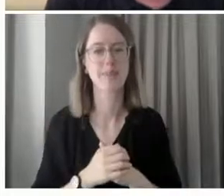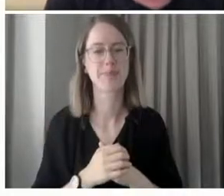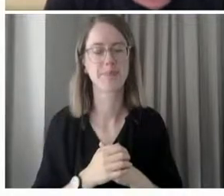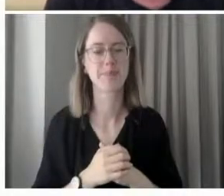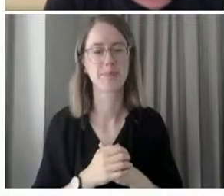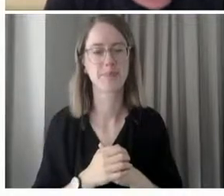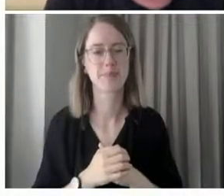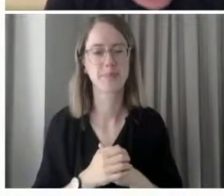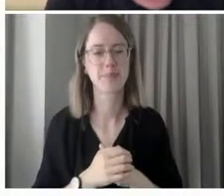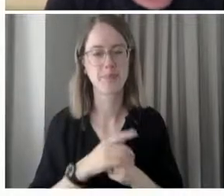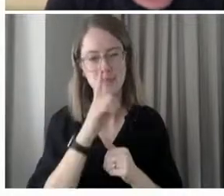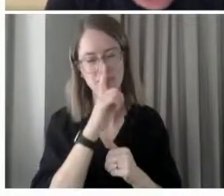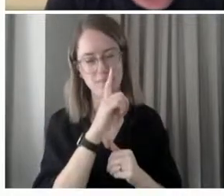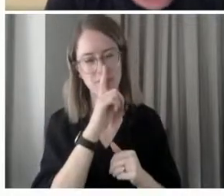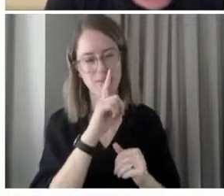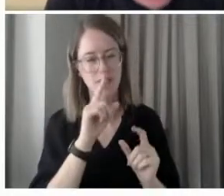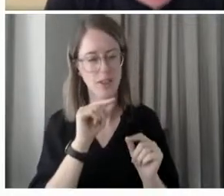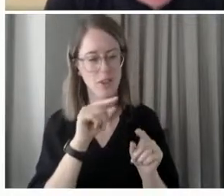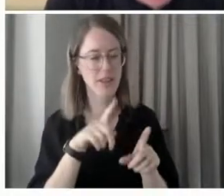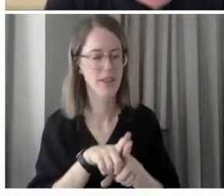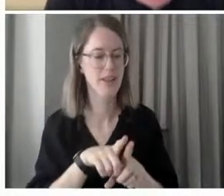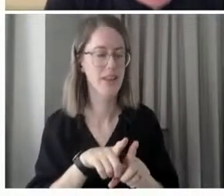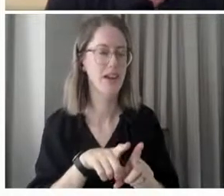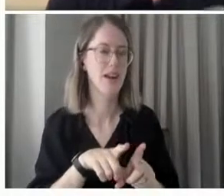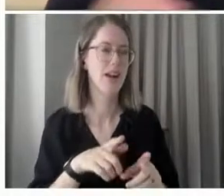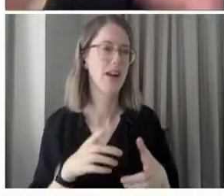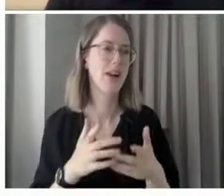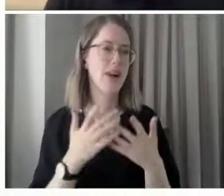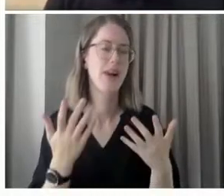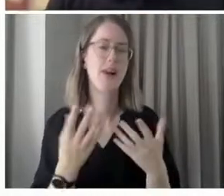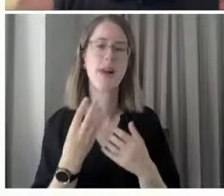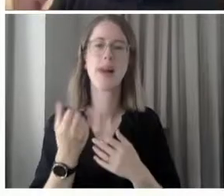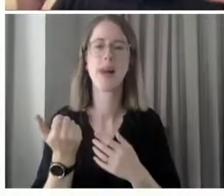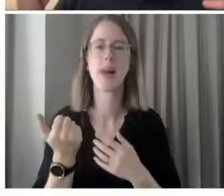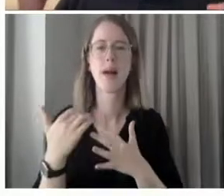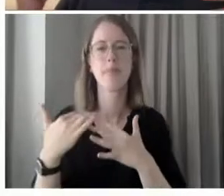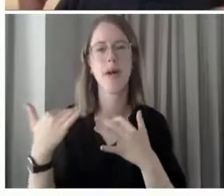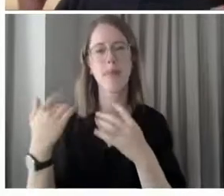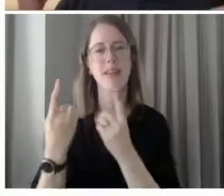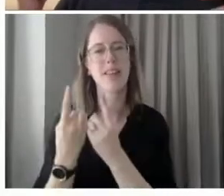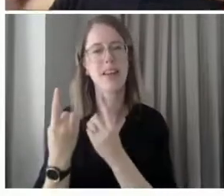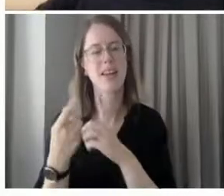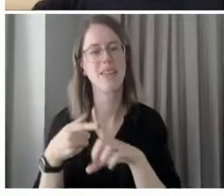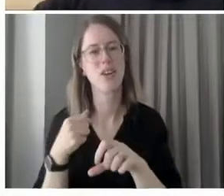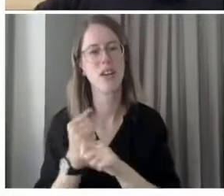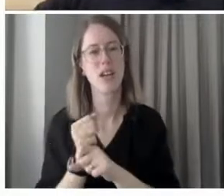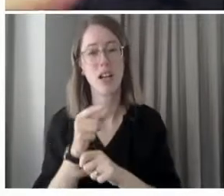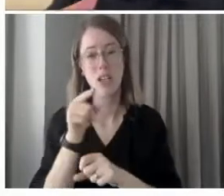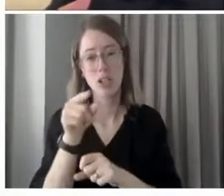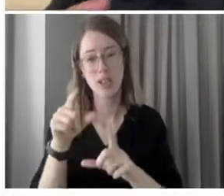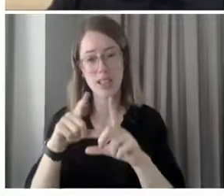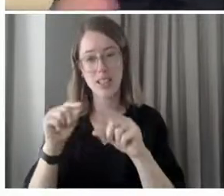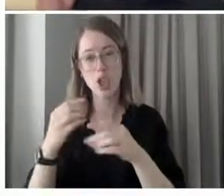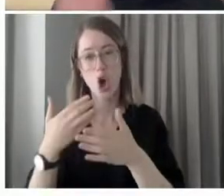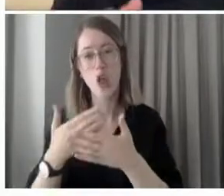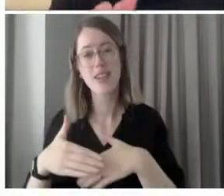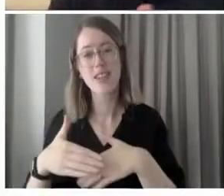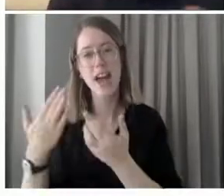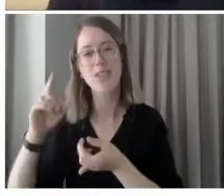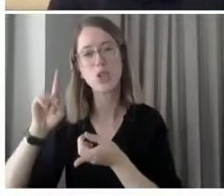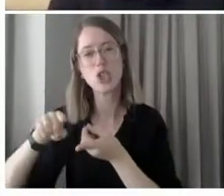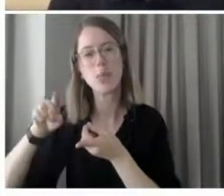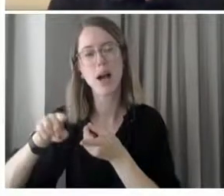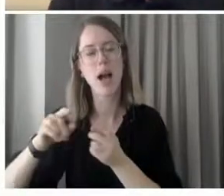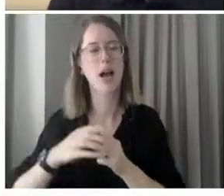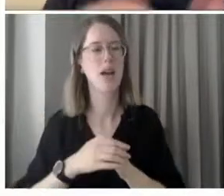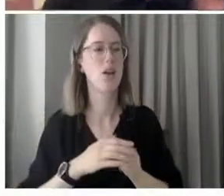And people are doing all kinds of things, like some of them are doing very public things, like, you can get tickets on the day for cheaper, or there's a certain number